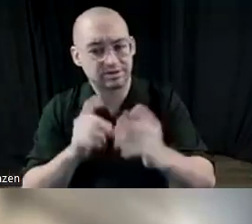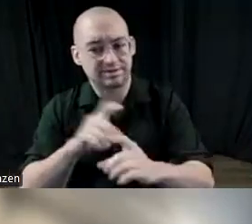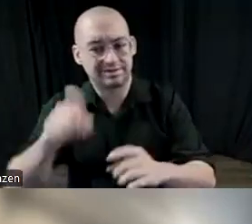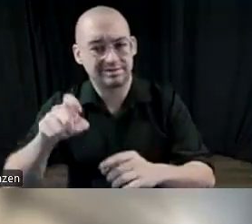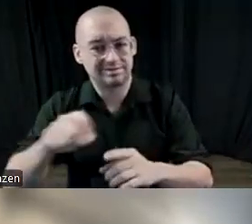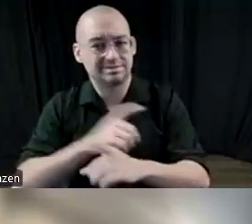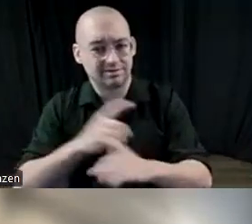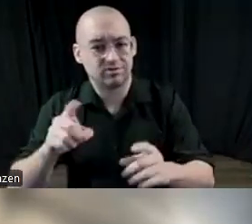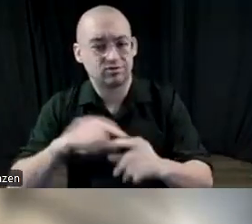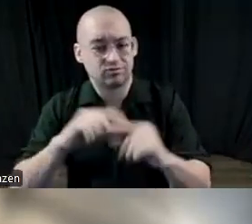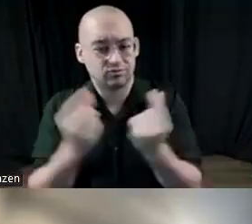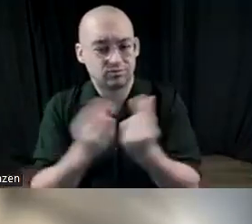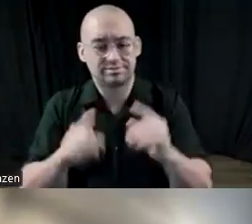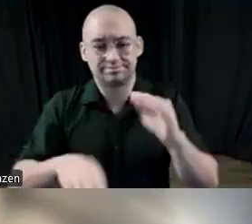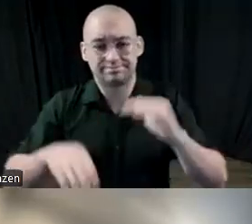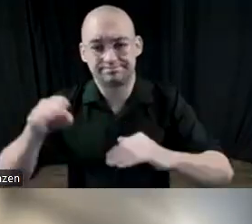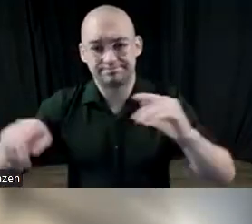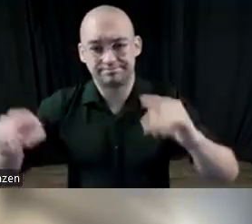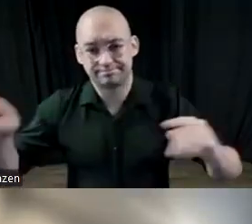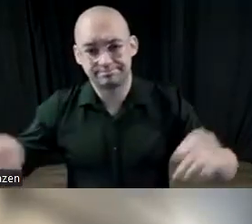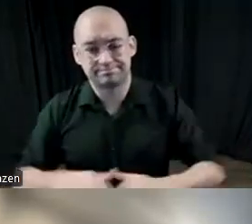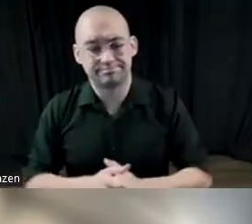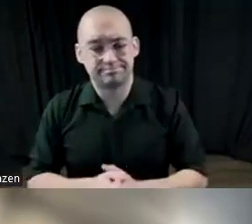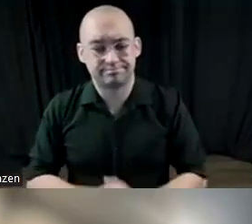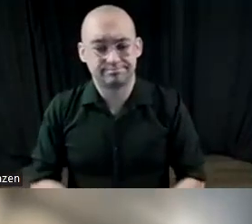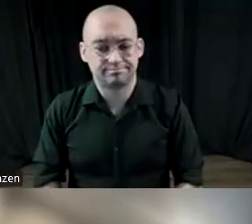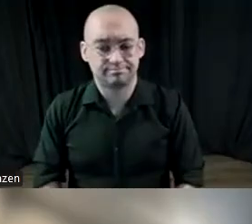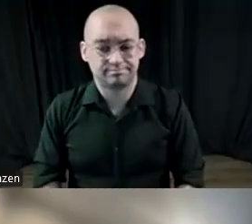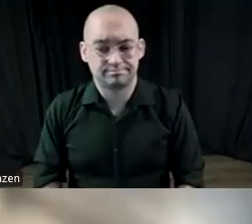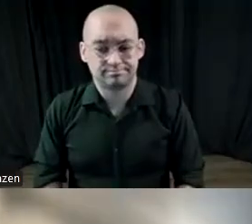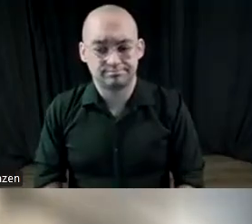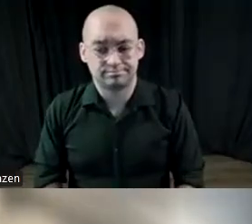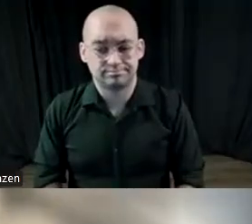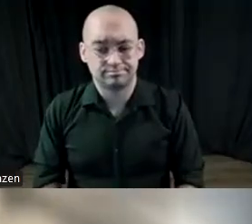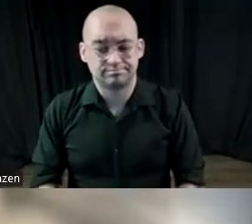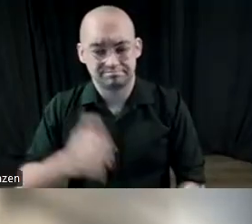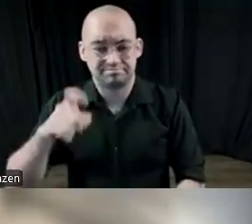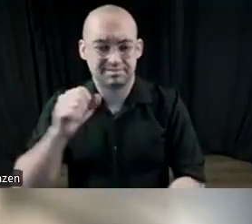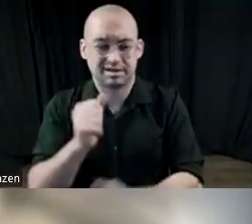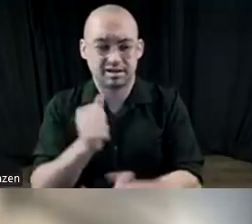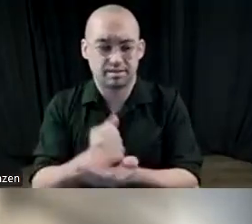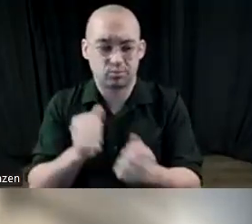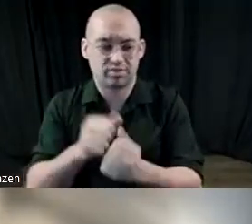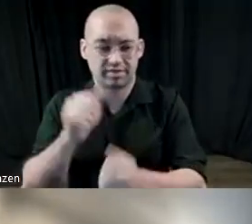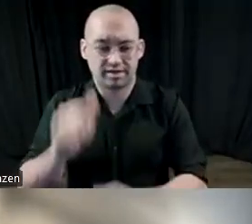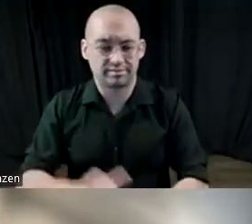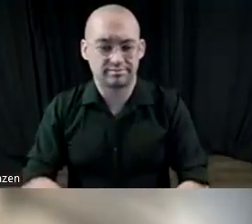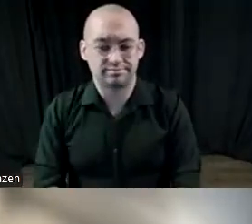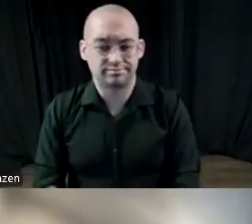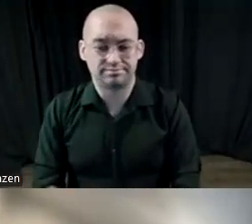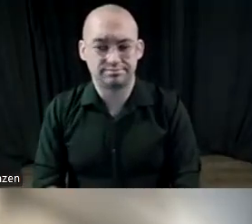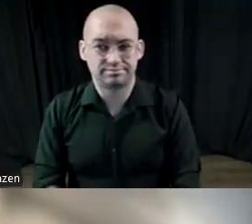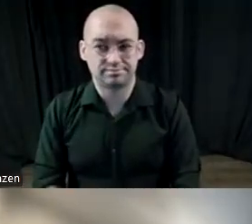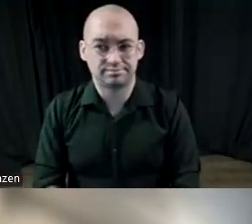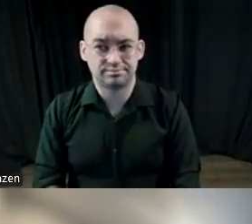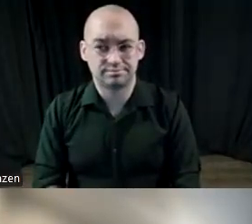and communities vary. So I think that's the polarity we're trying to navigate, and we need help with that. So, but I think definitely in the response to our